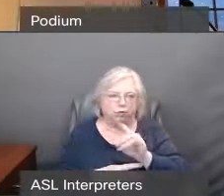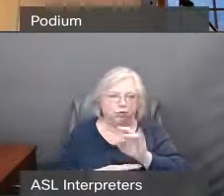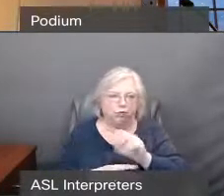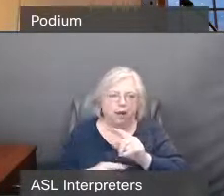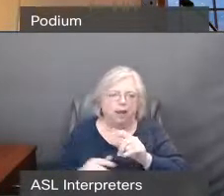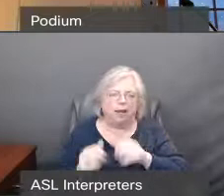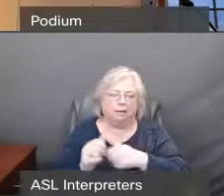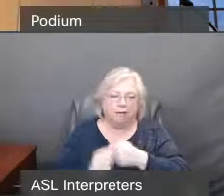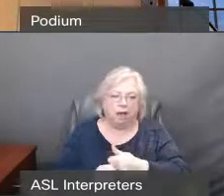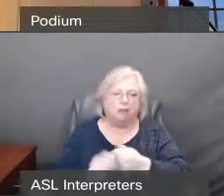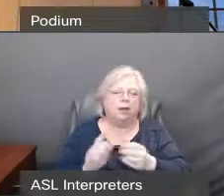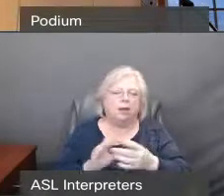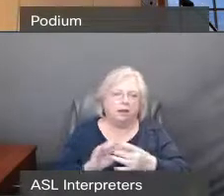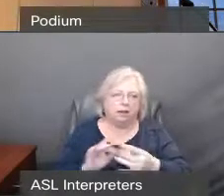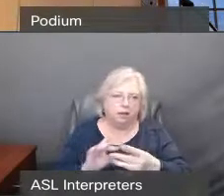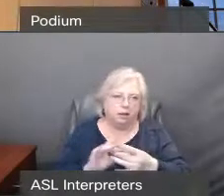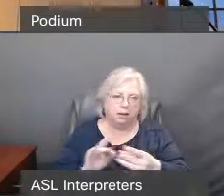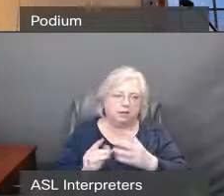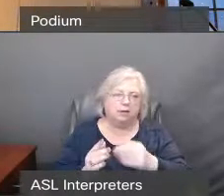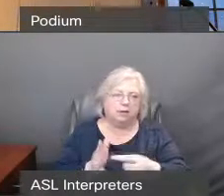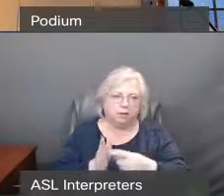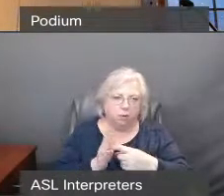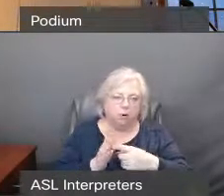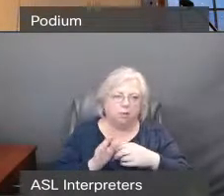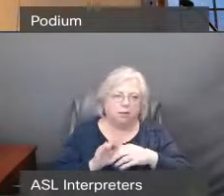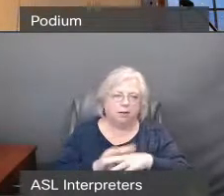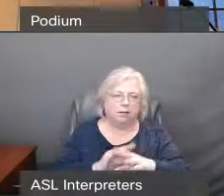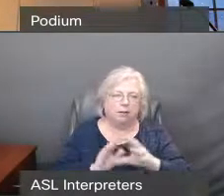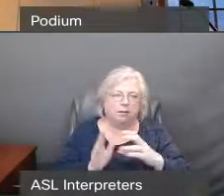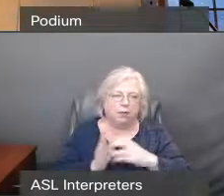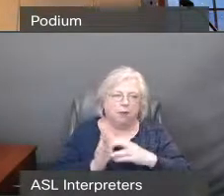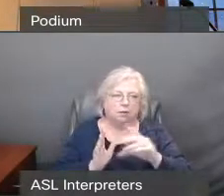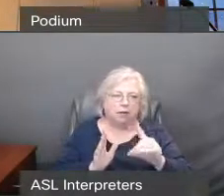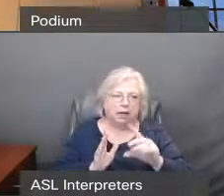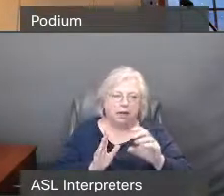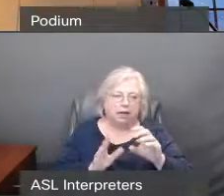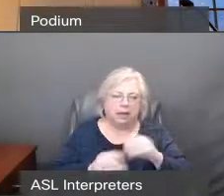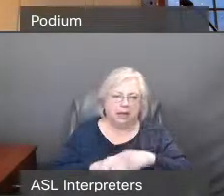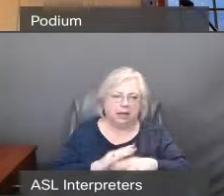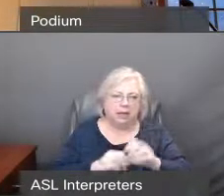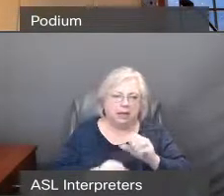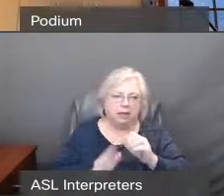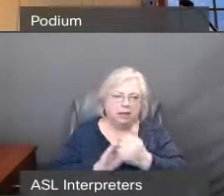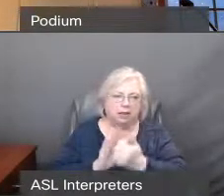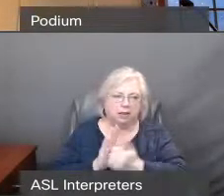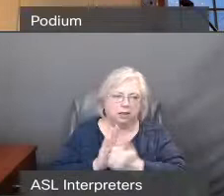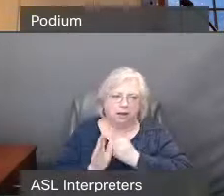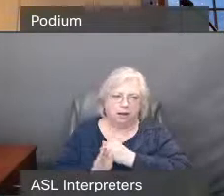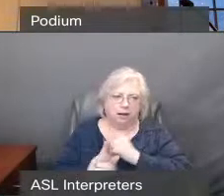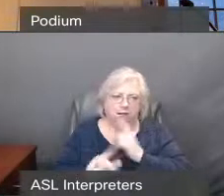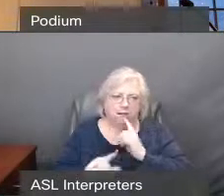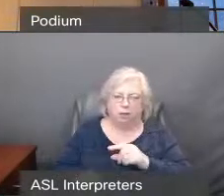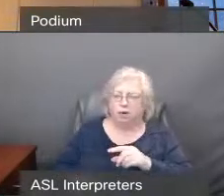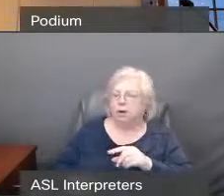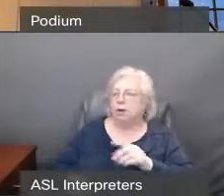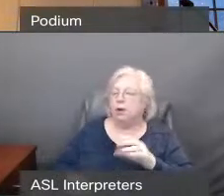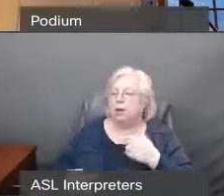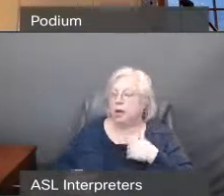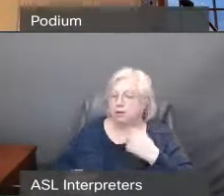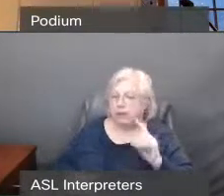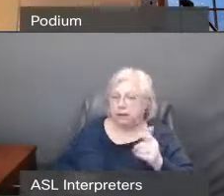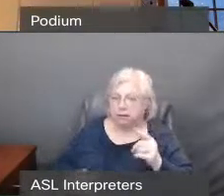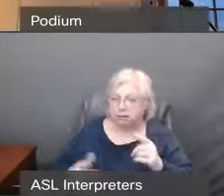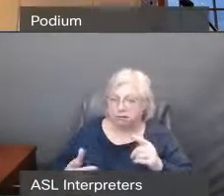to compliance with the comments and conditions and as outlined in paragraph D of the agenda staff report. Okay, we have a motion. Do we hear a